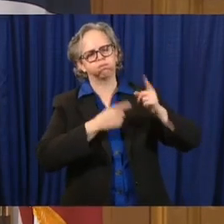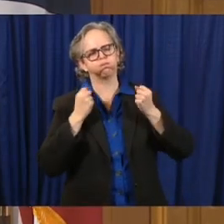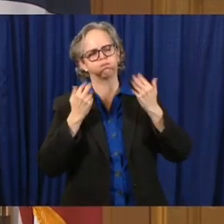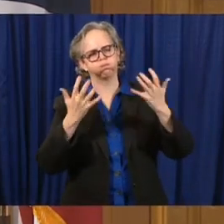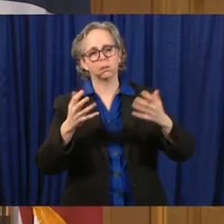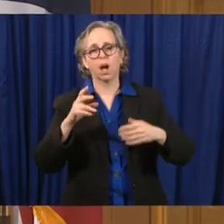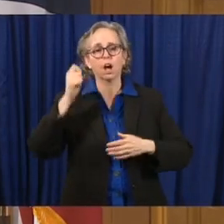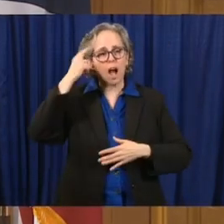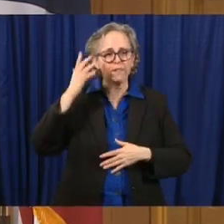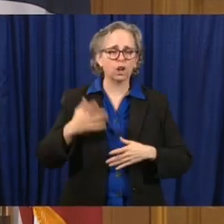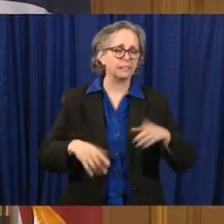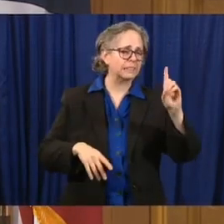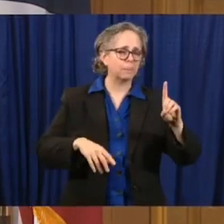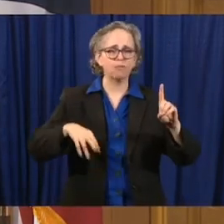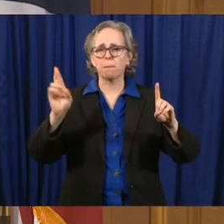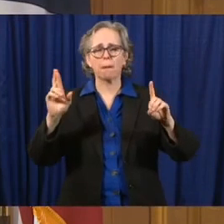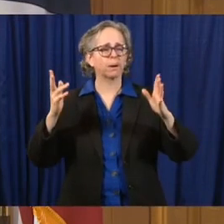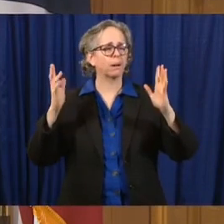reopen Ohio?